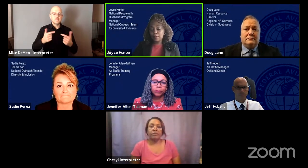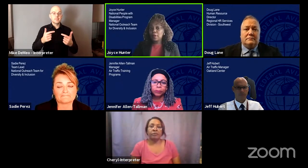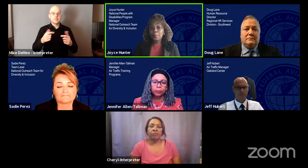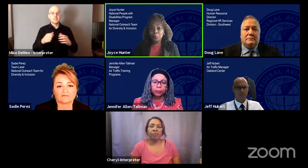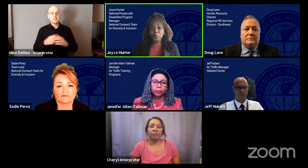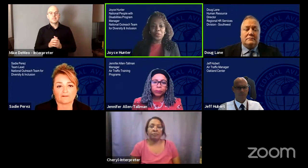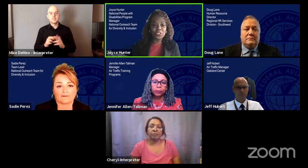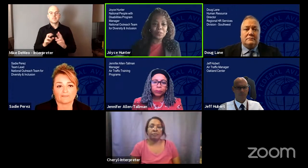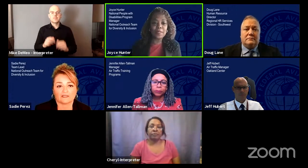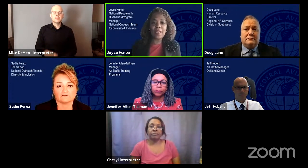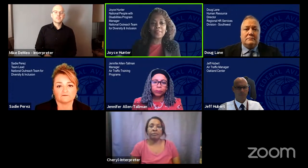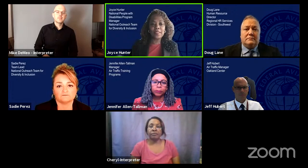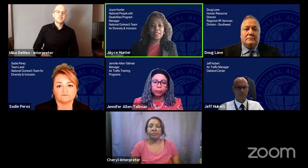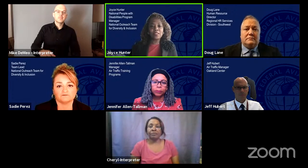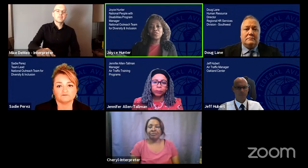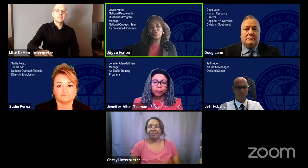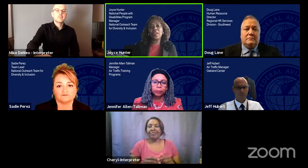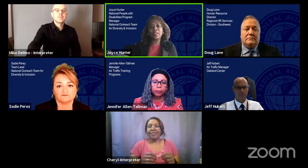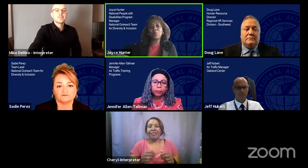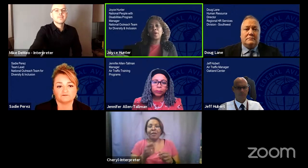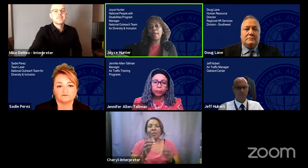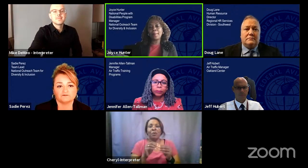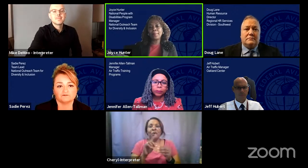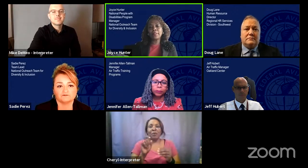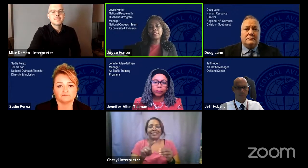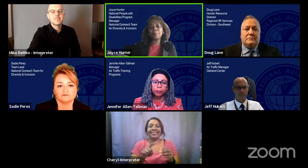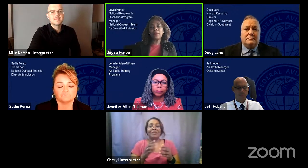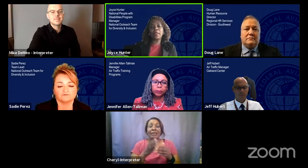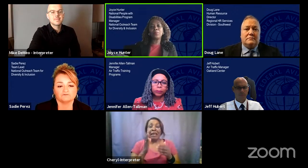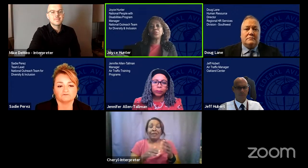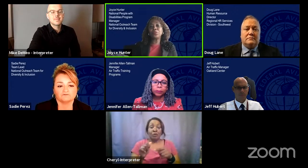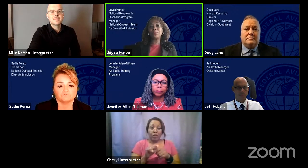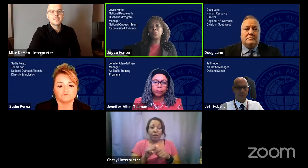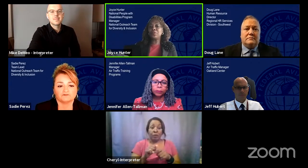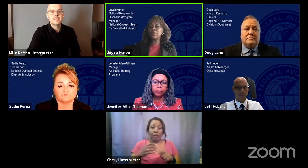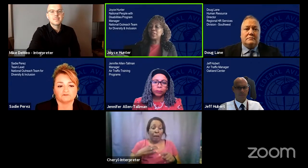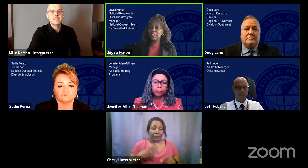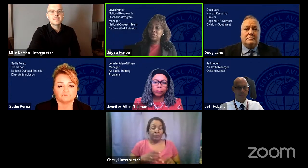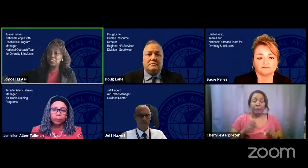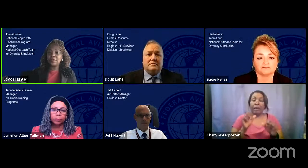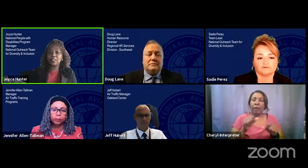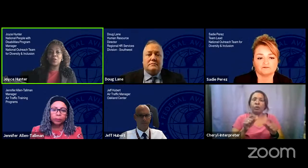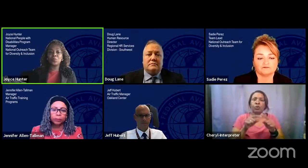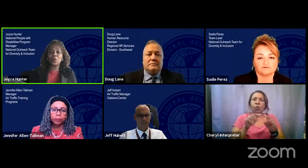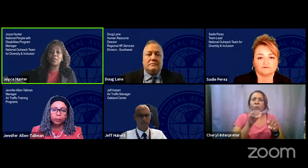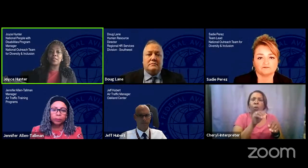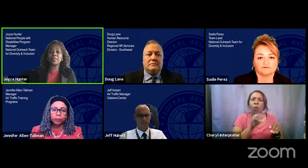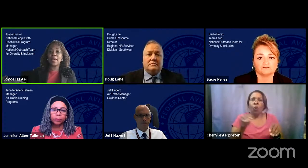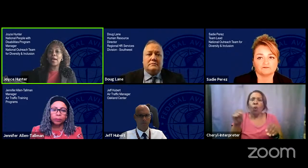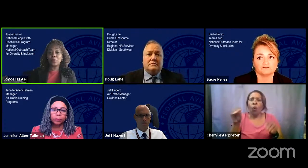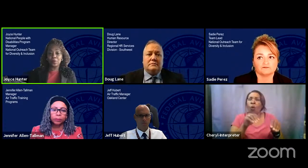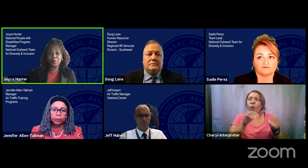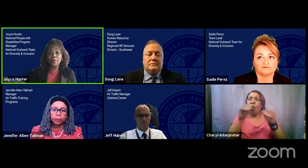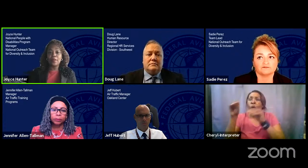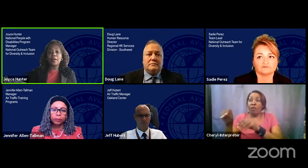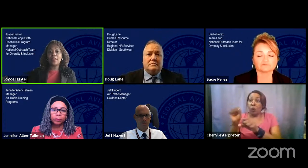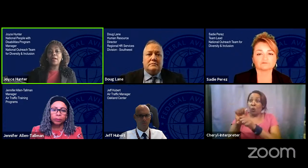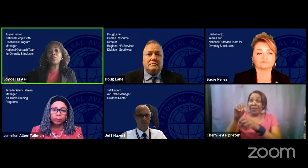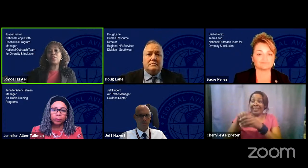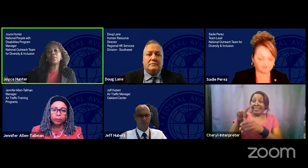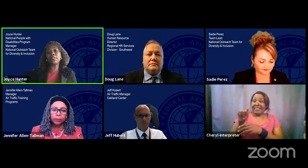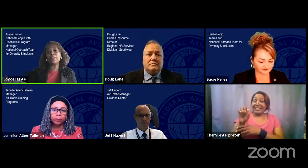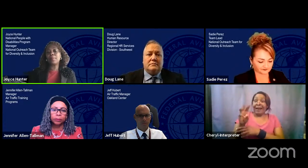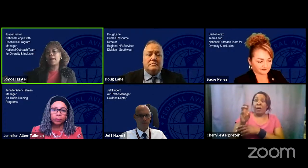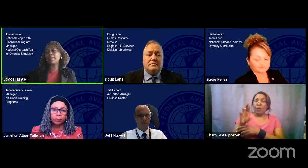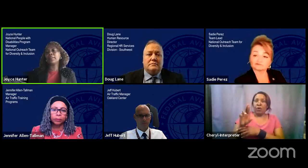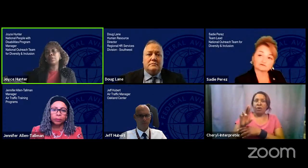I have a couple more questions, but at the end of training, will applicants be able to move locations and work in a tower